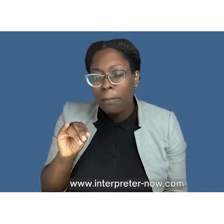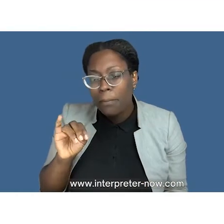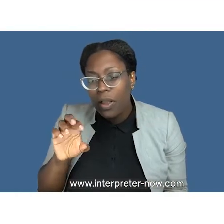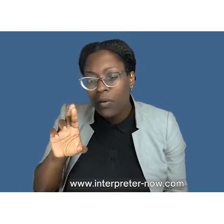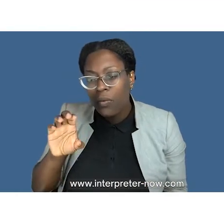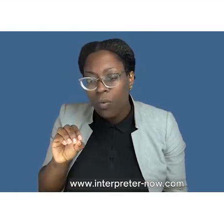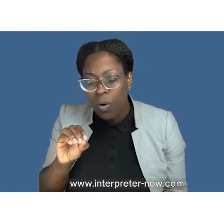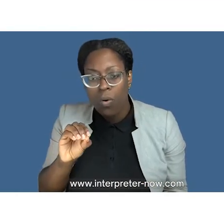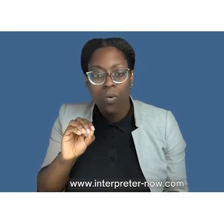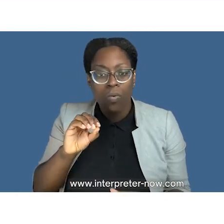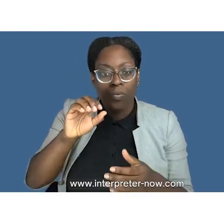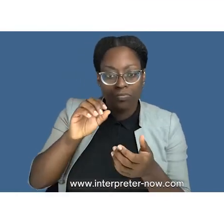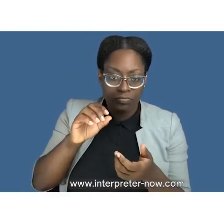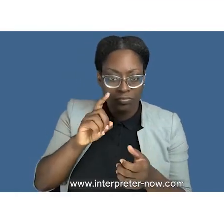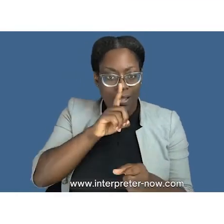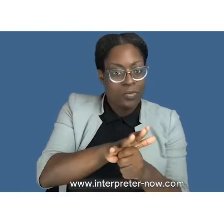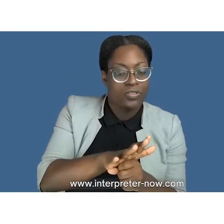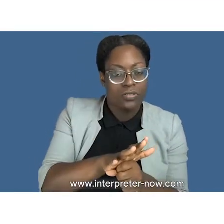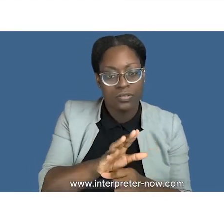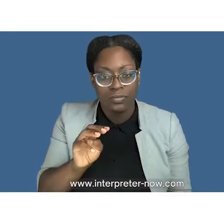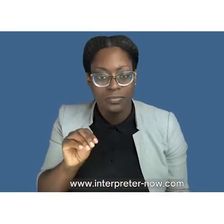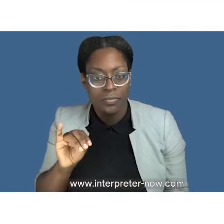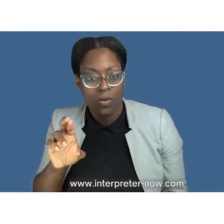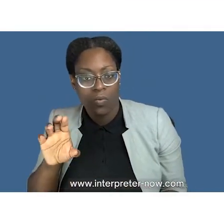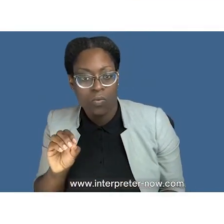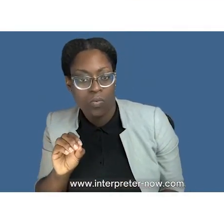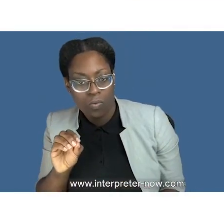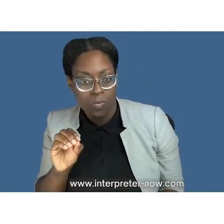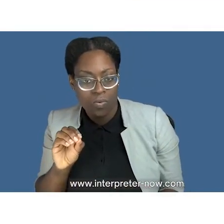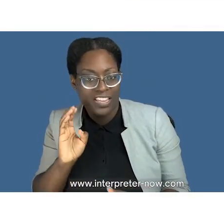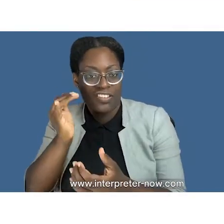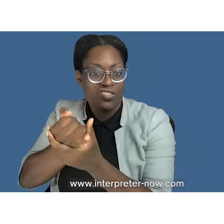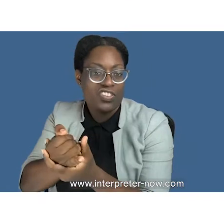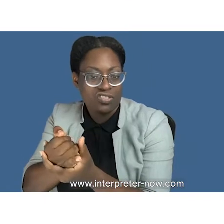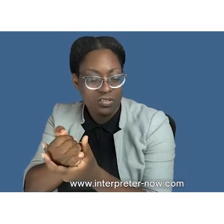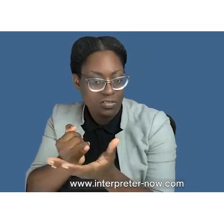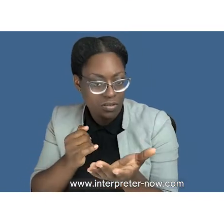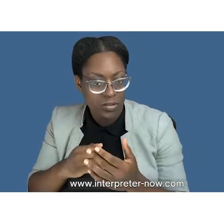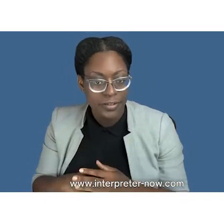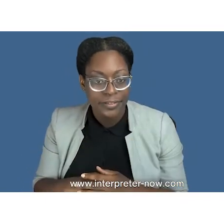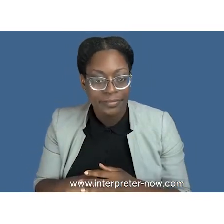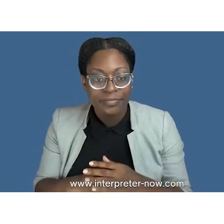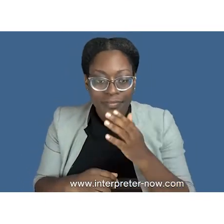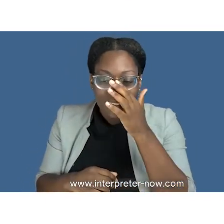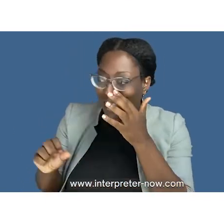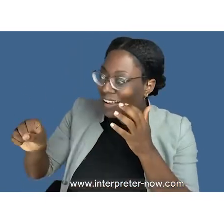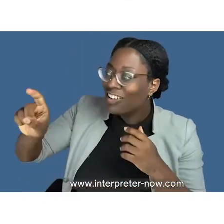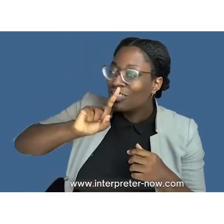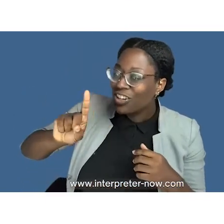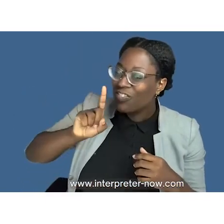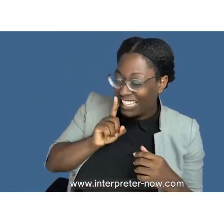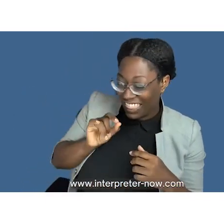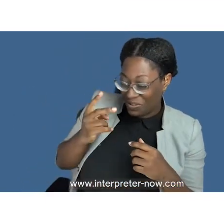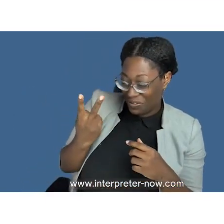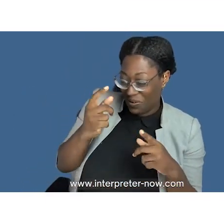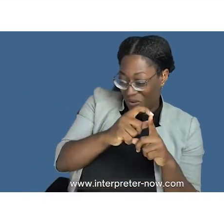what those are? What are microaffirmations? What are micro interventions? And how can we put them into action? Yeah.